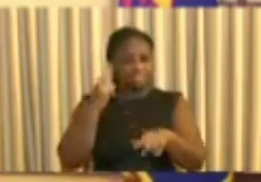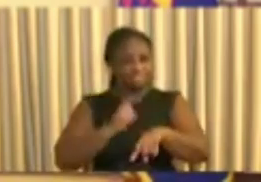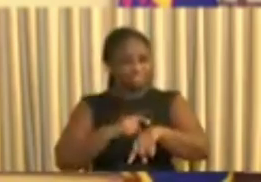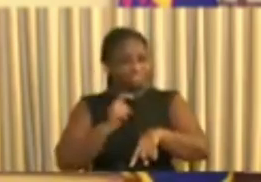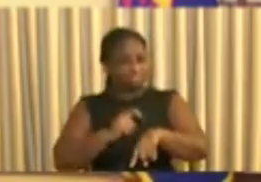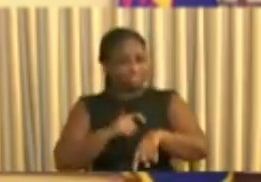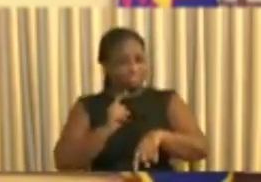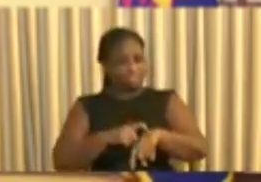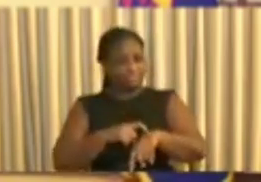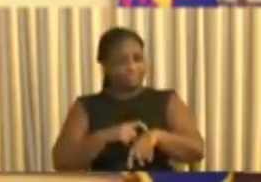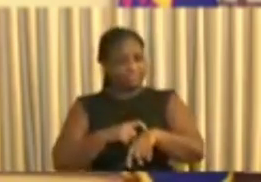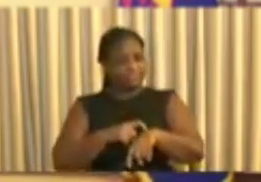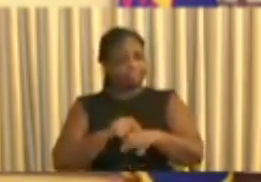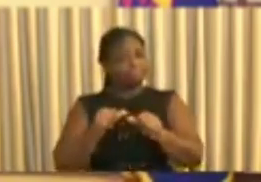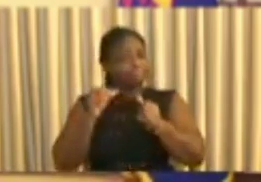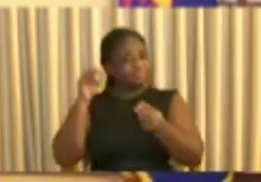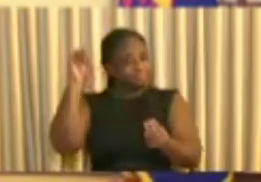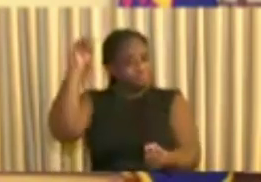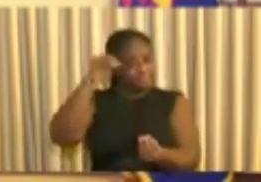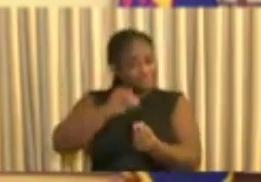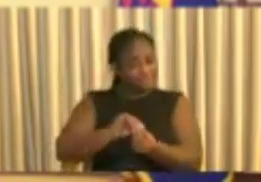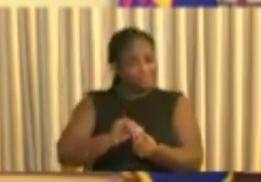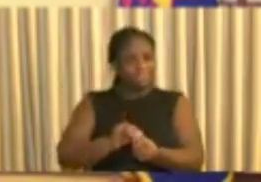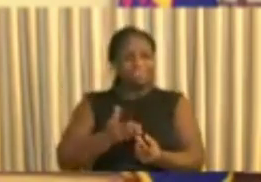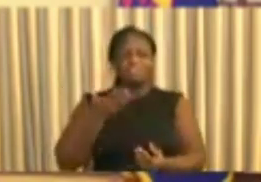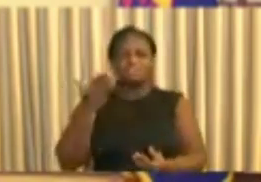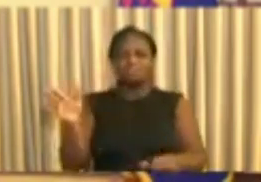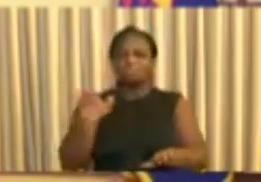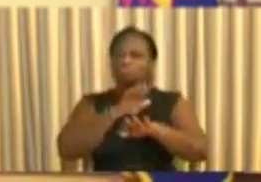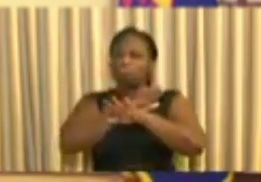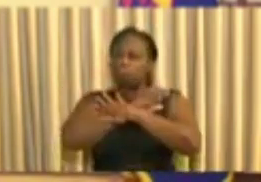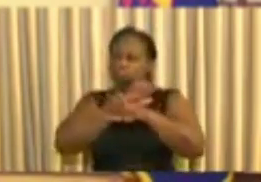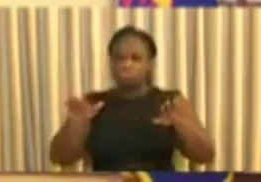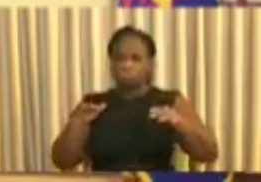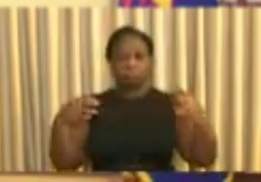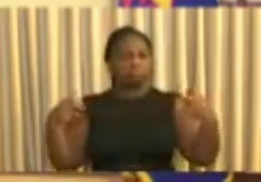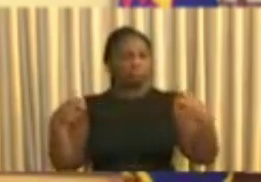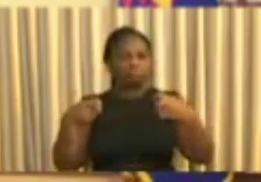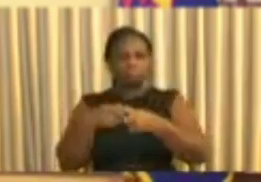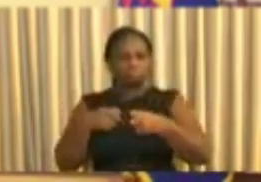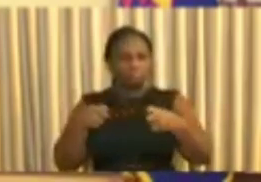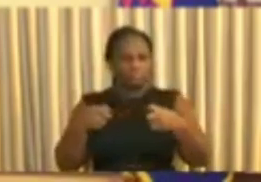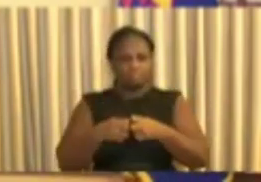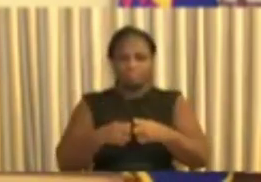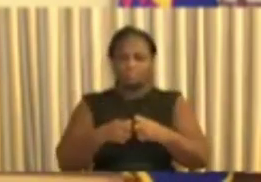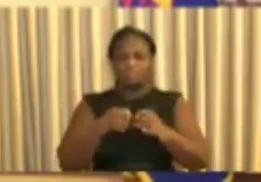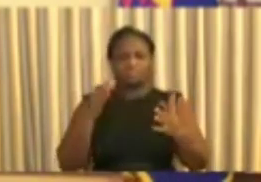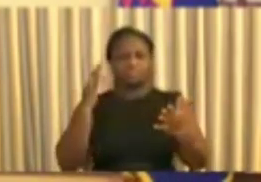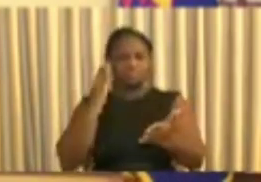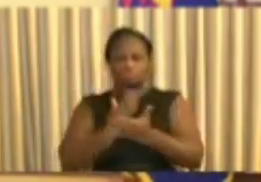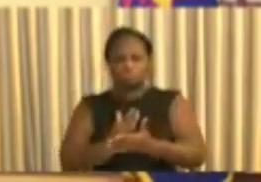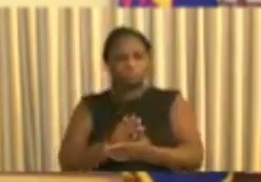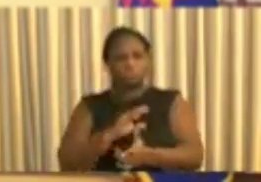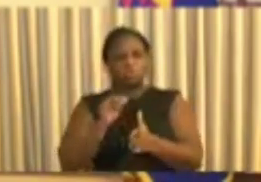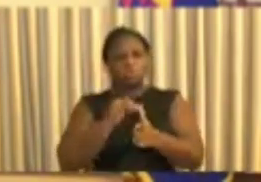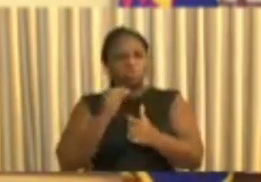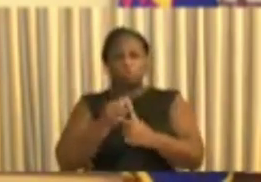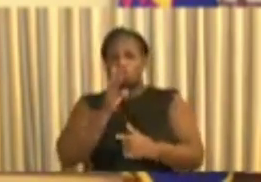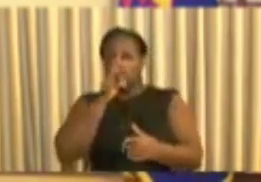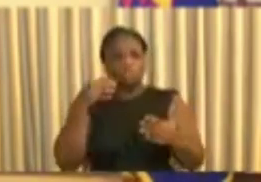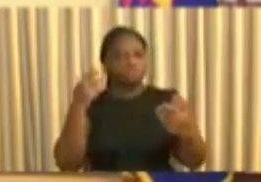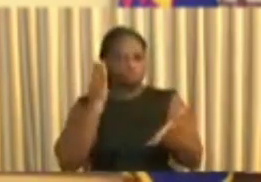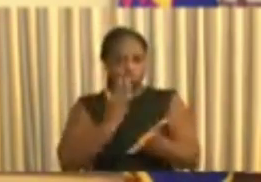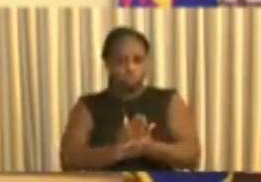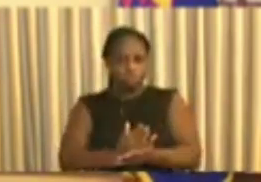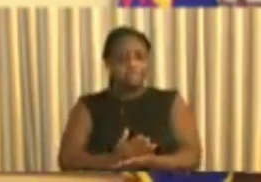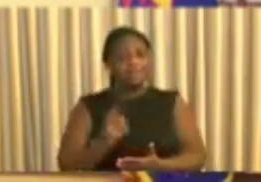period. In addition, there will be no disconnection of supply. Furthermore,